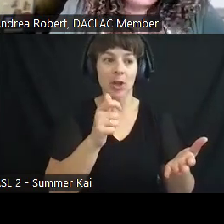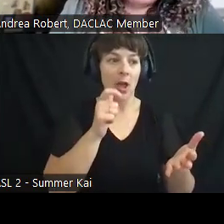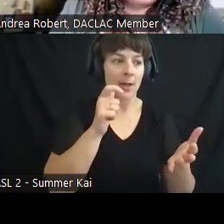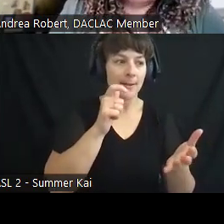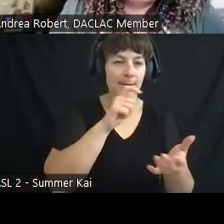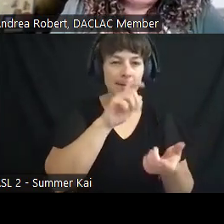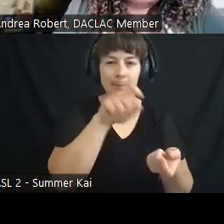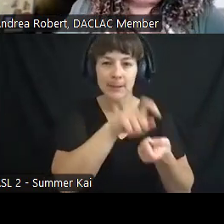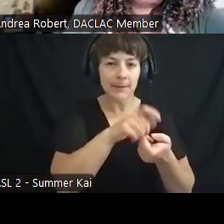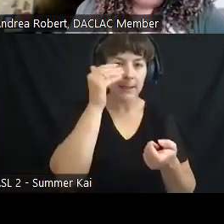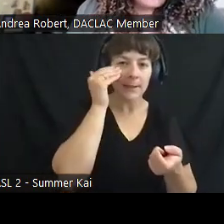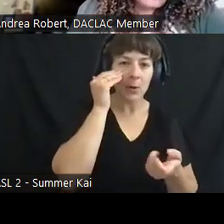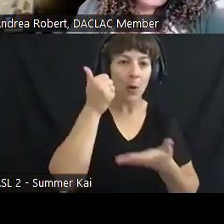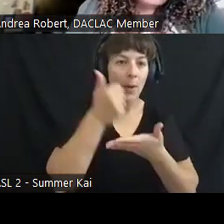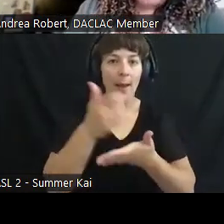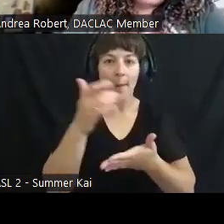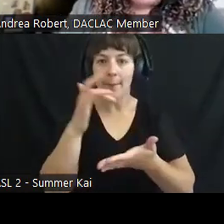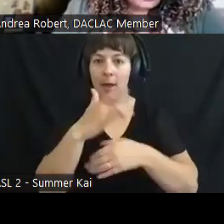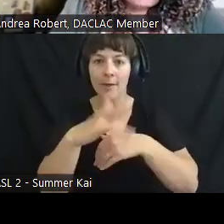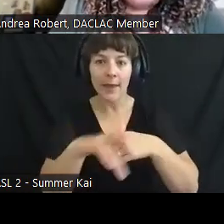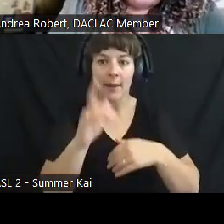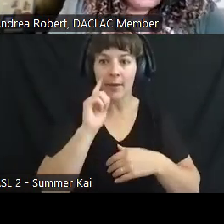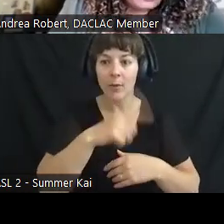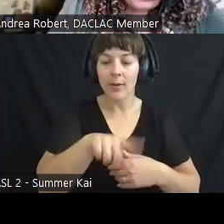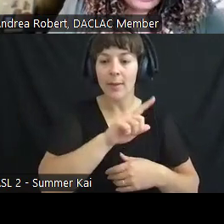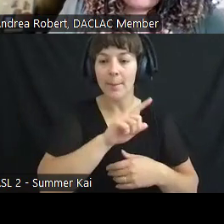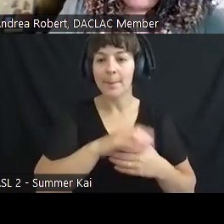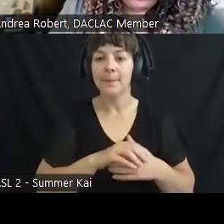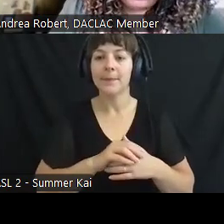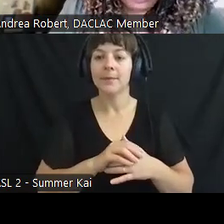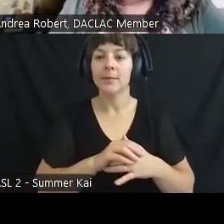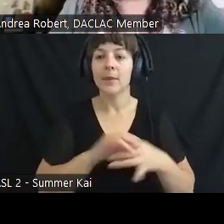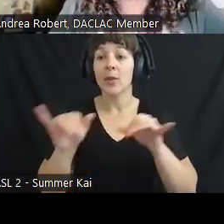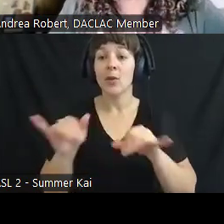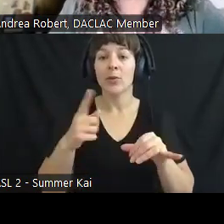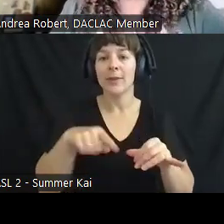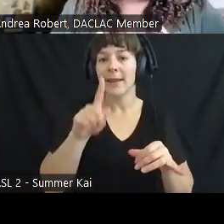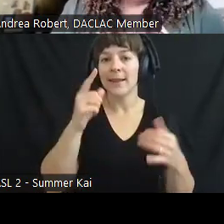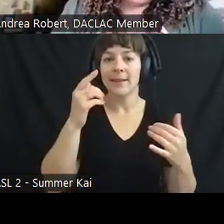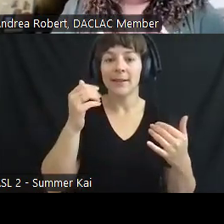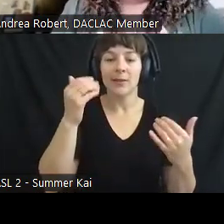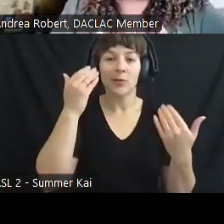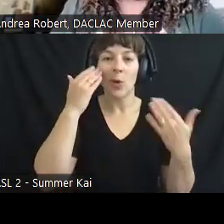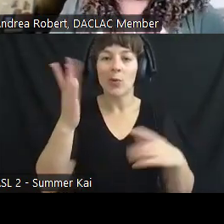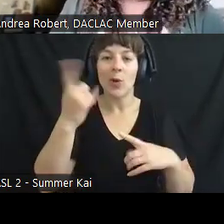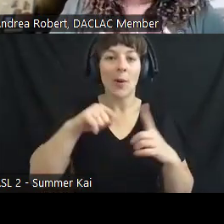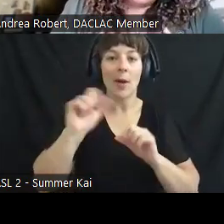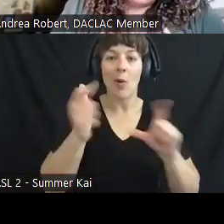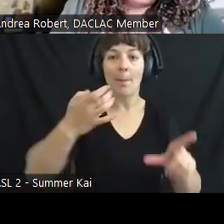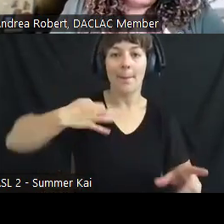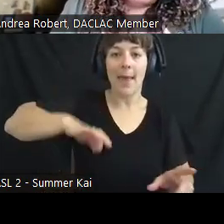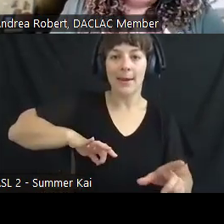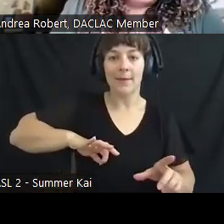that's available. And then also, they are not informed about all their benefits. So sometimes they have